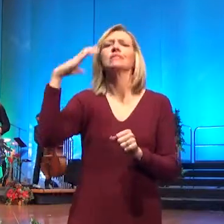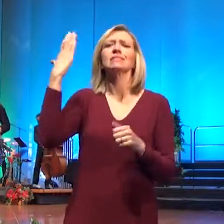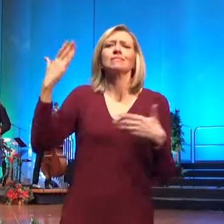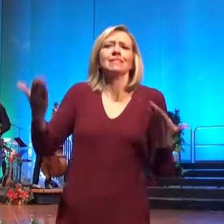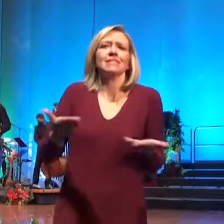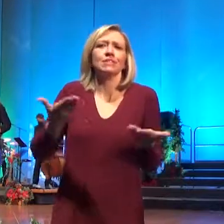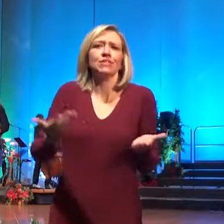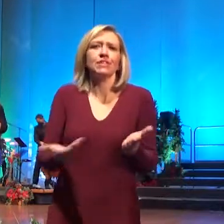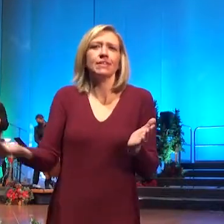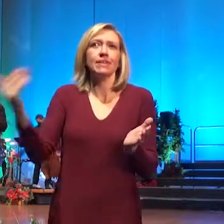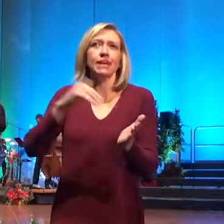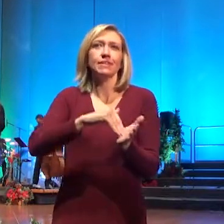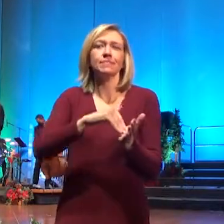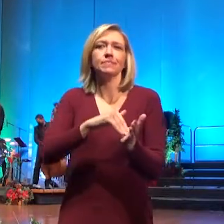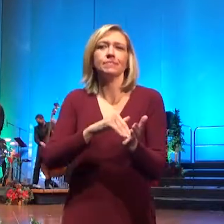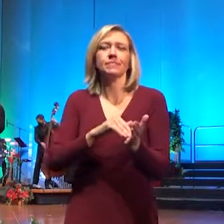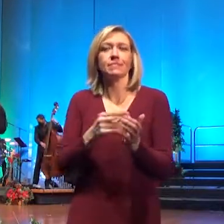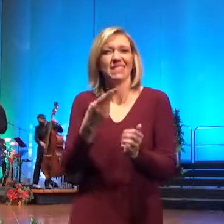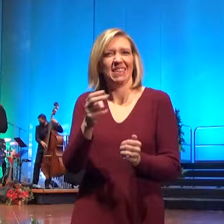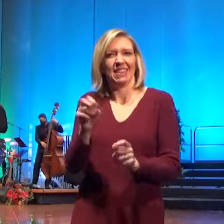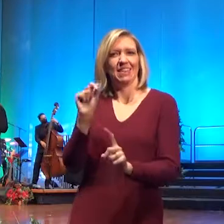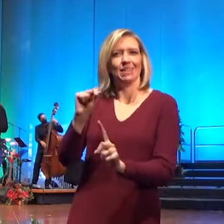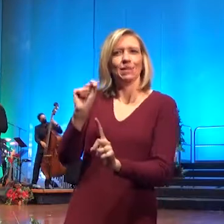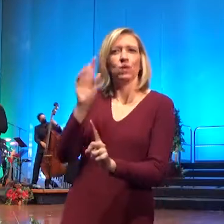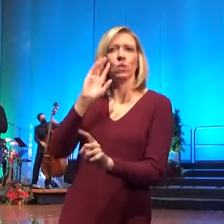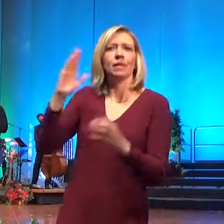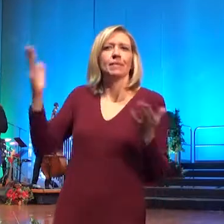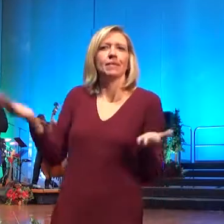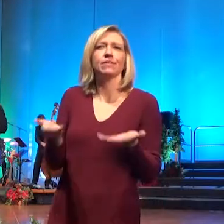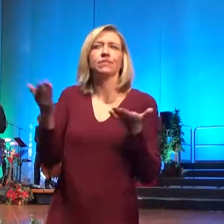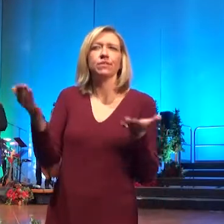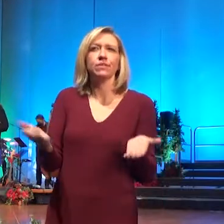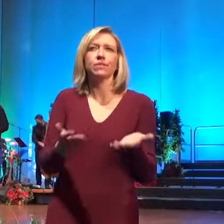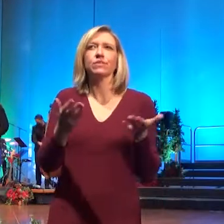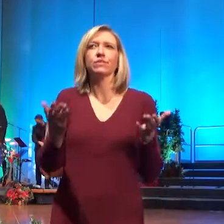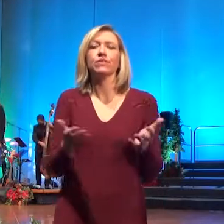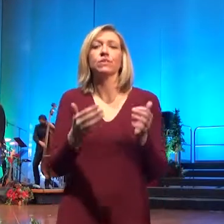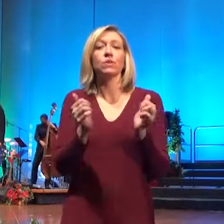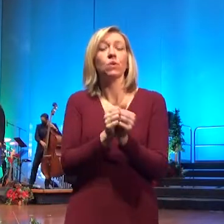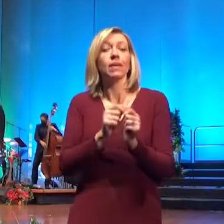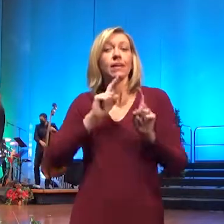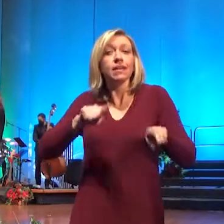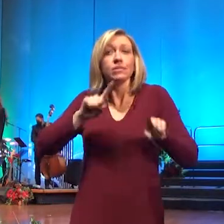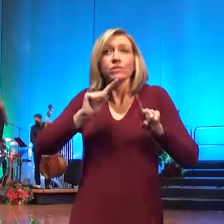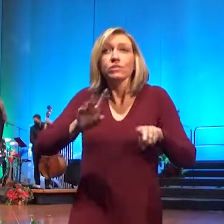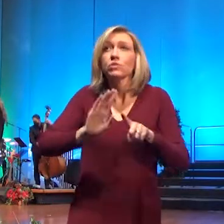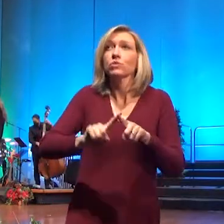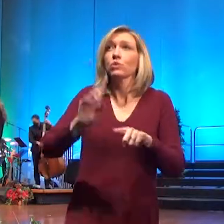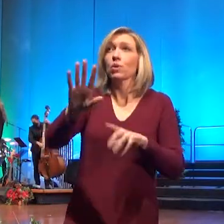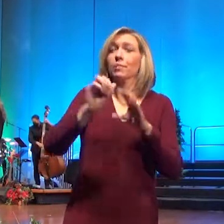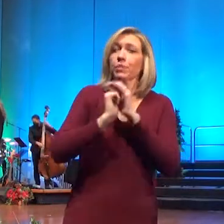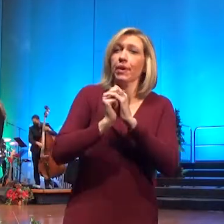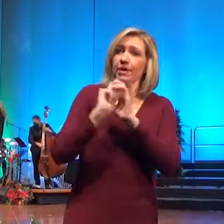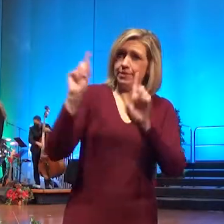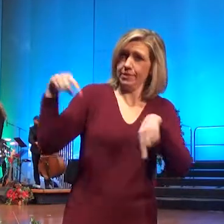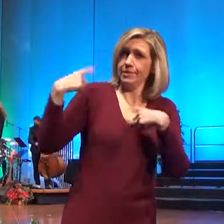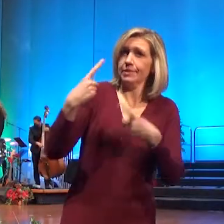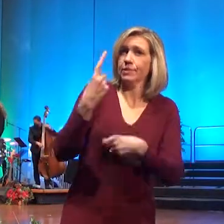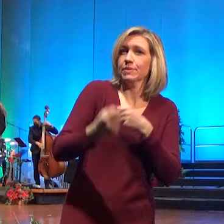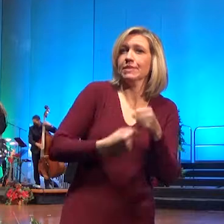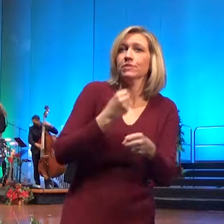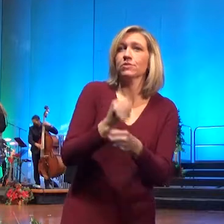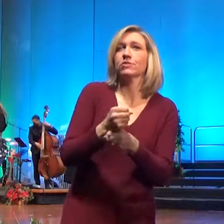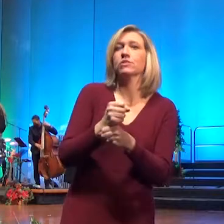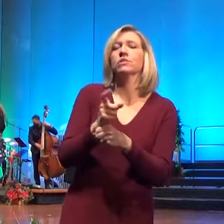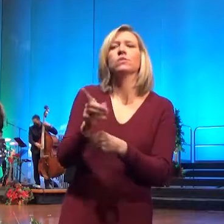Christmas is here again. He'll be here with the answer to the prayers that you made through